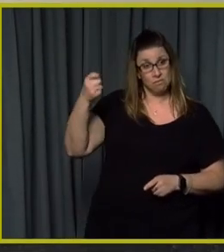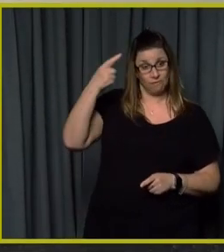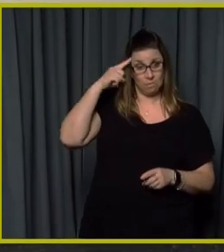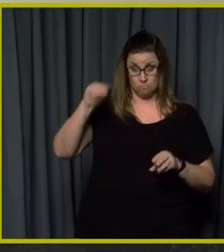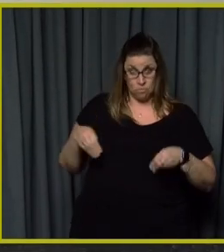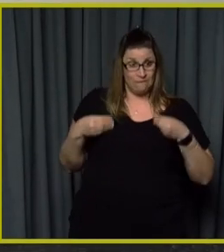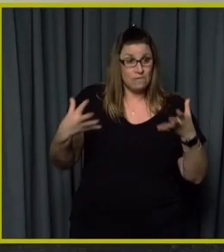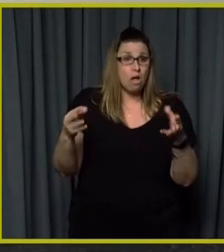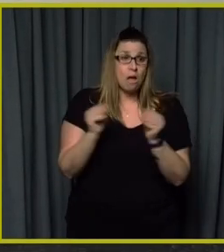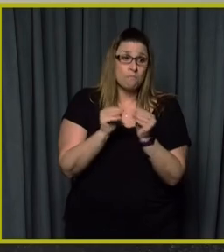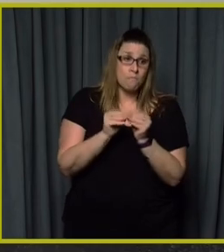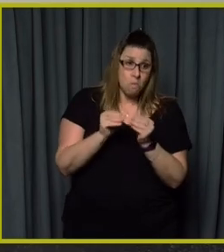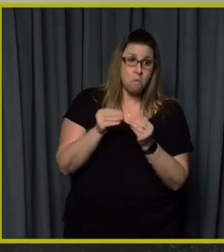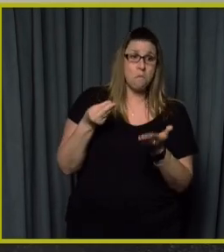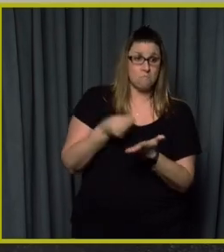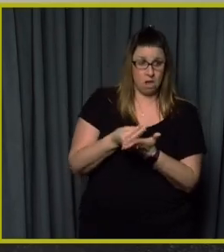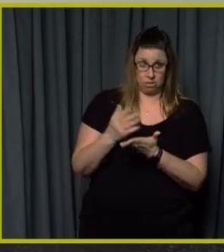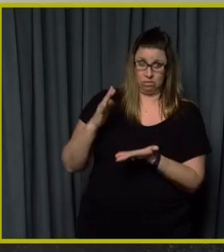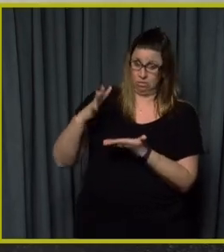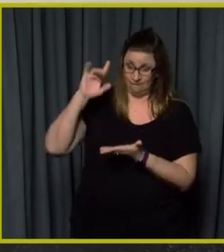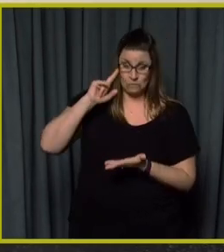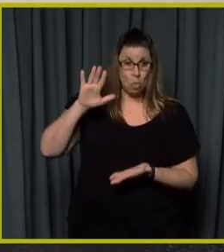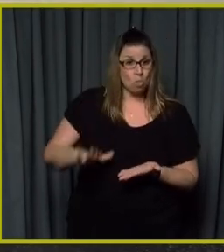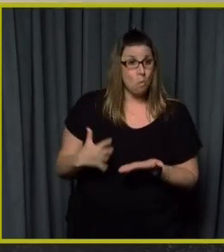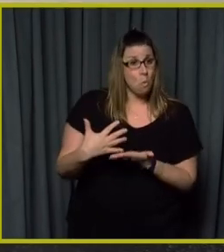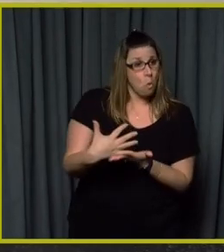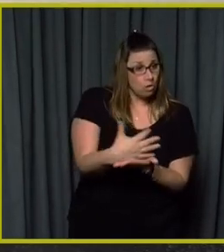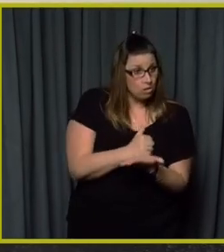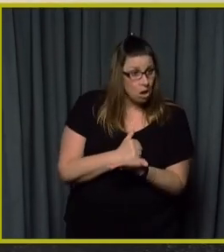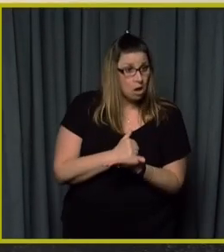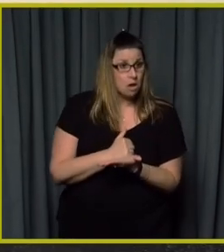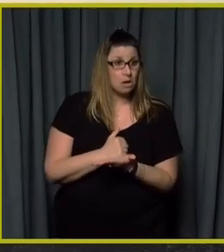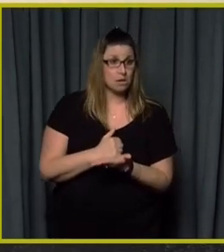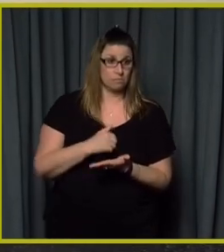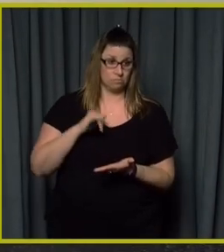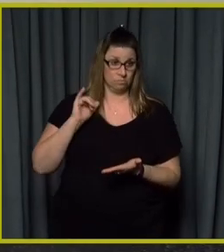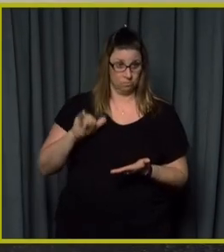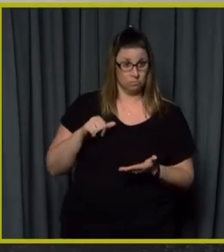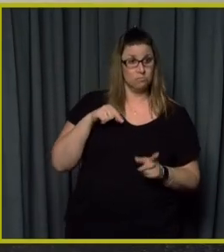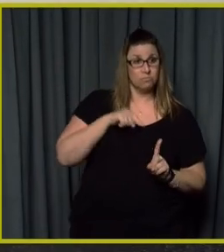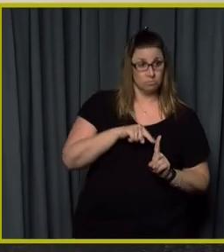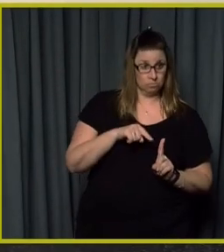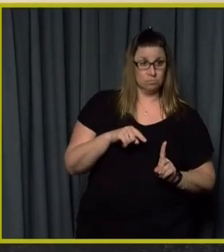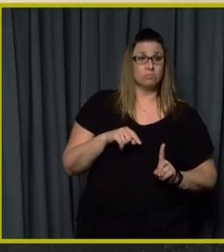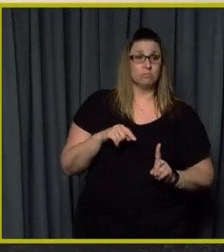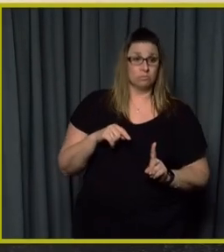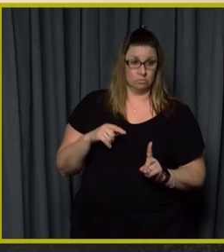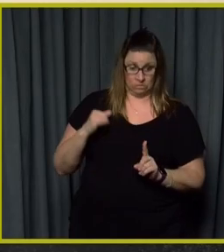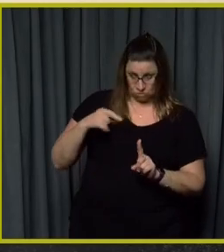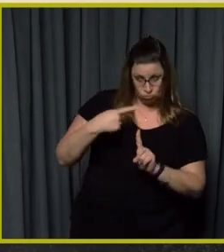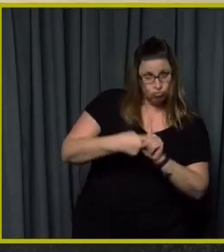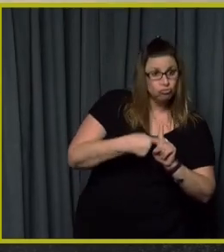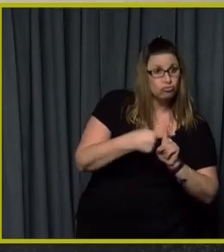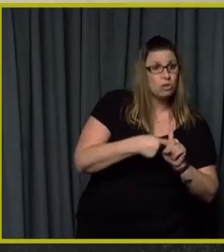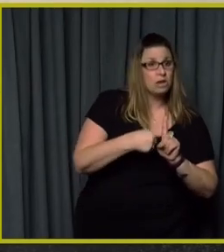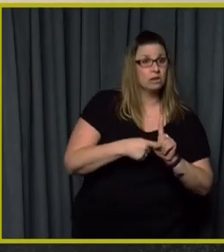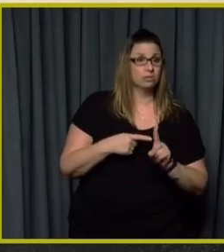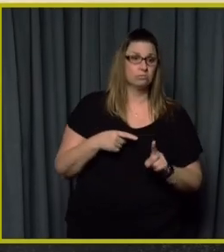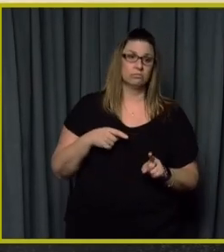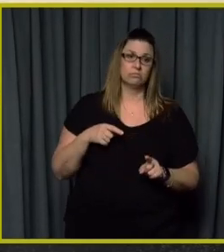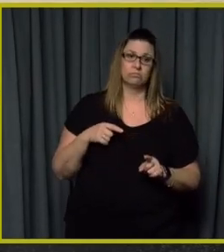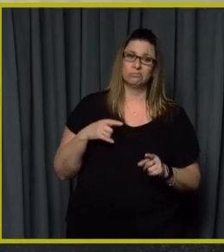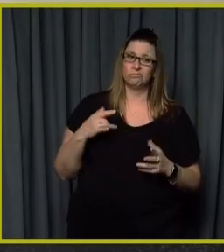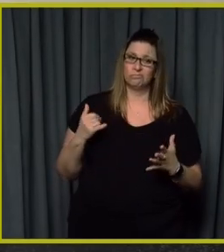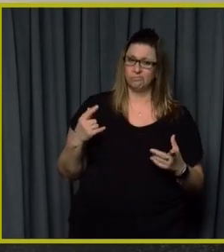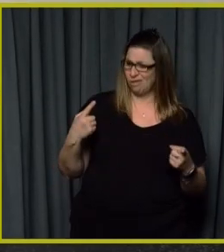demand relief from household and mortgage debt and rent payments during this crisis.